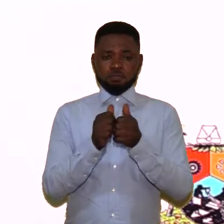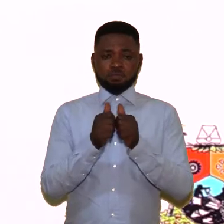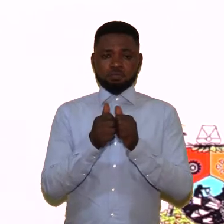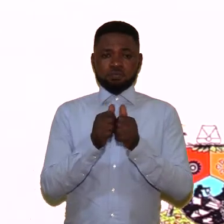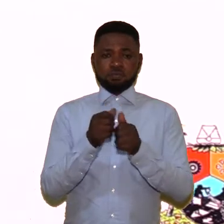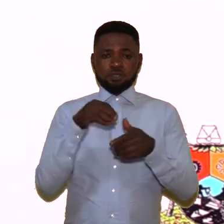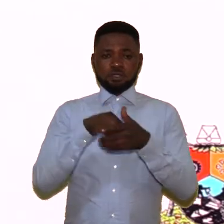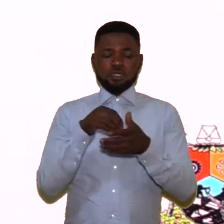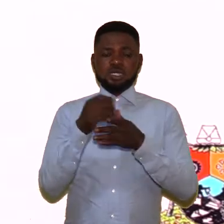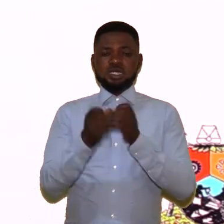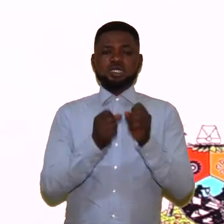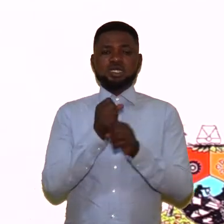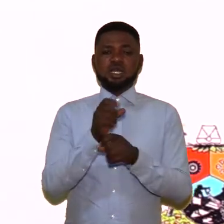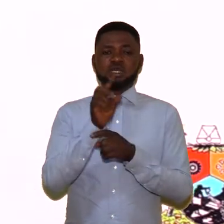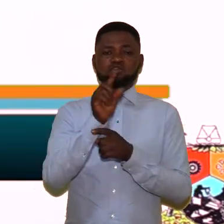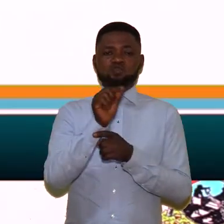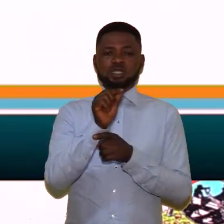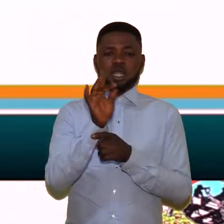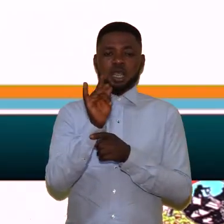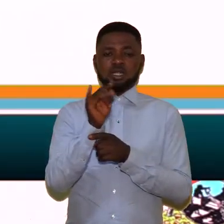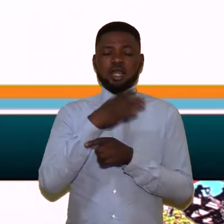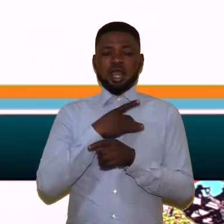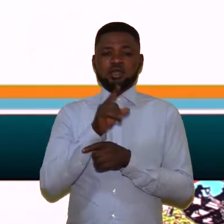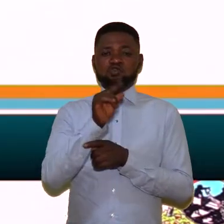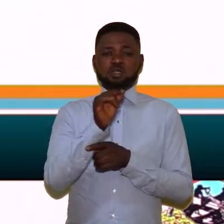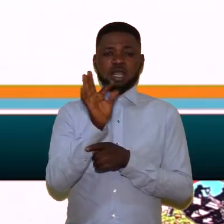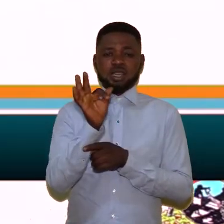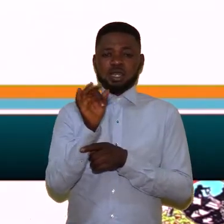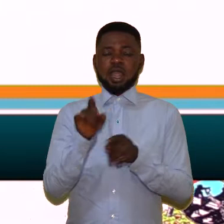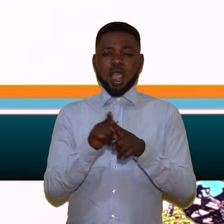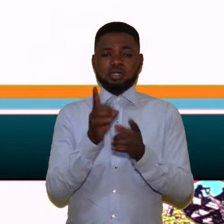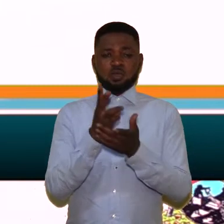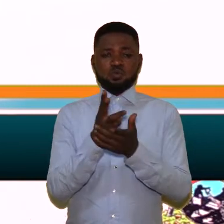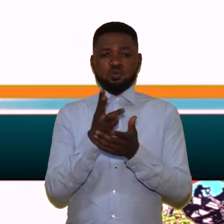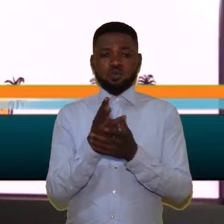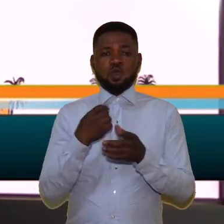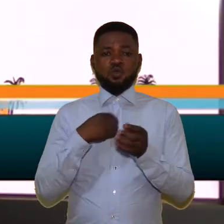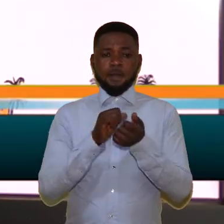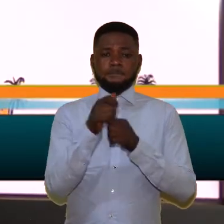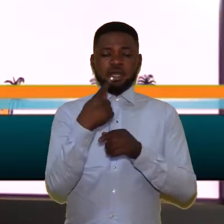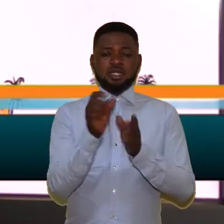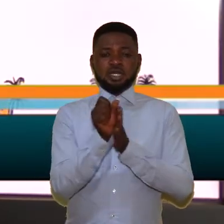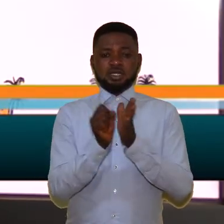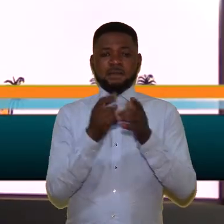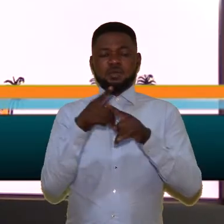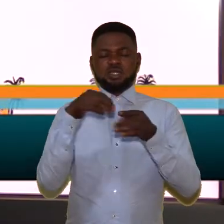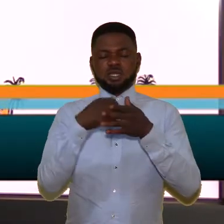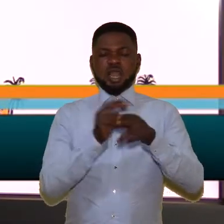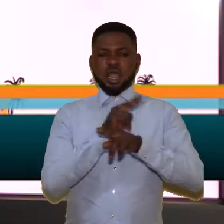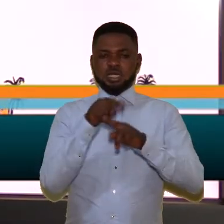for robotics competition in the year 2018 and 2019 as well. We passed in the state, but in